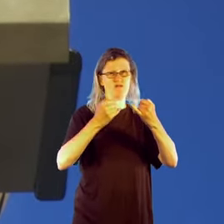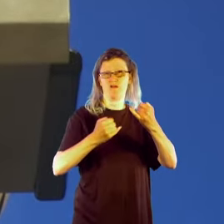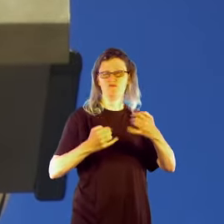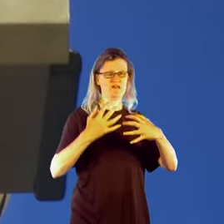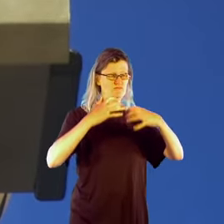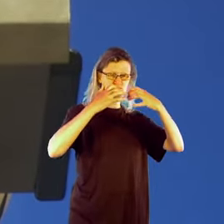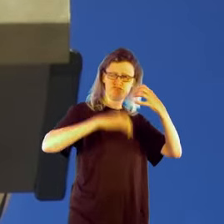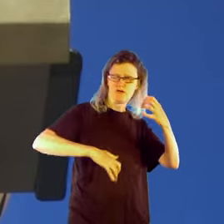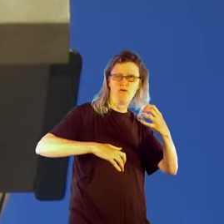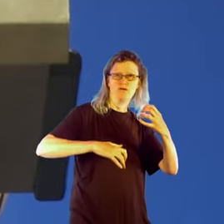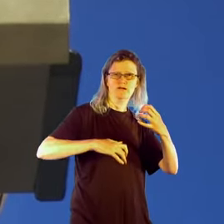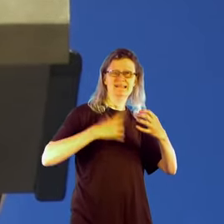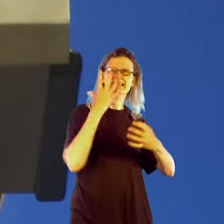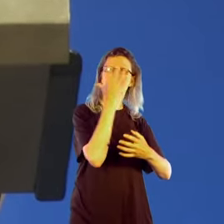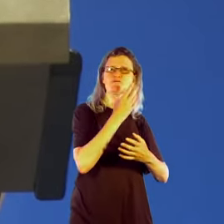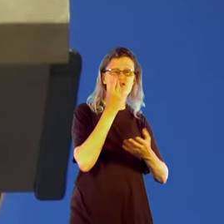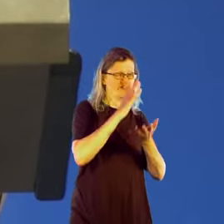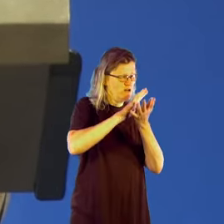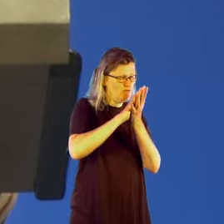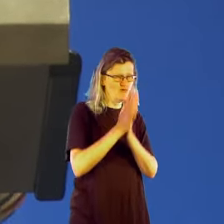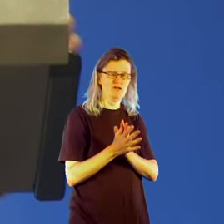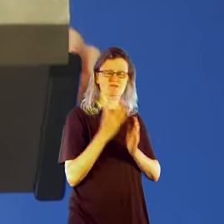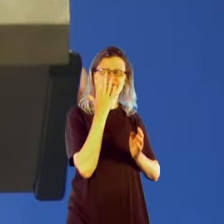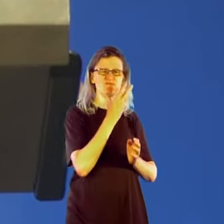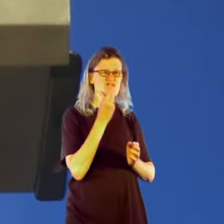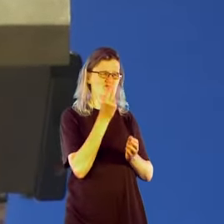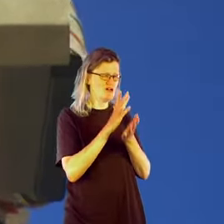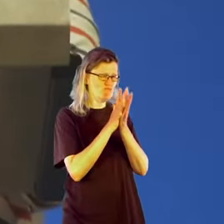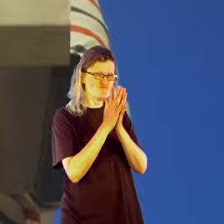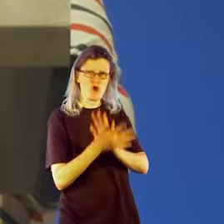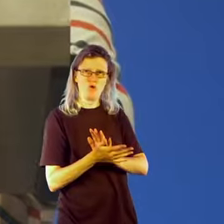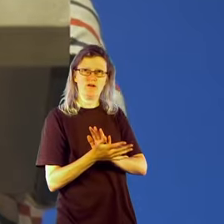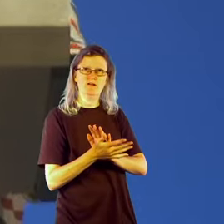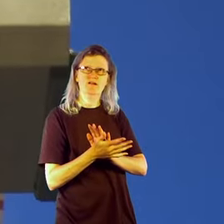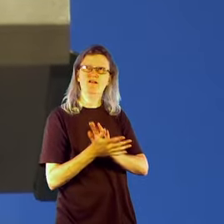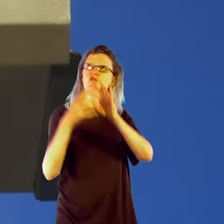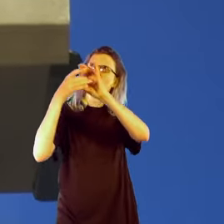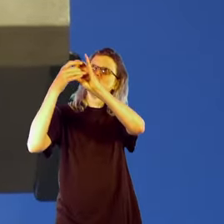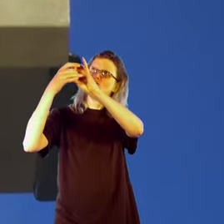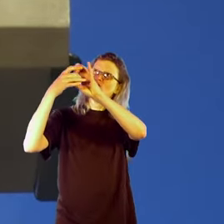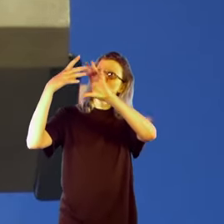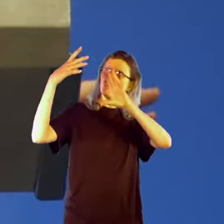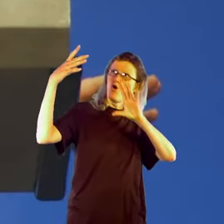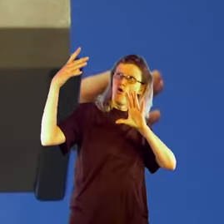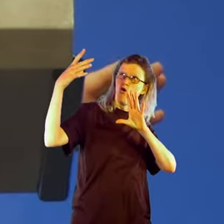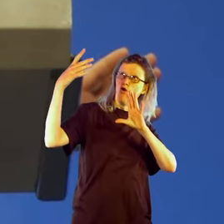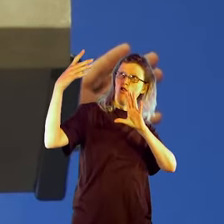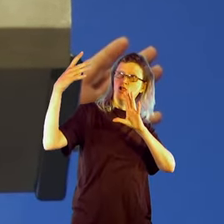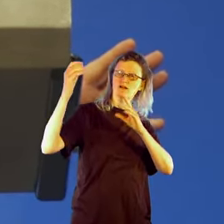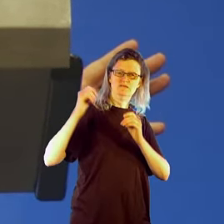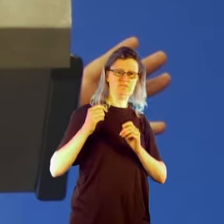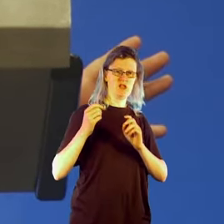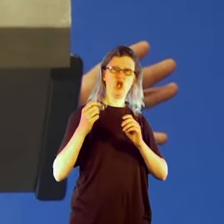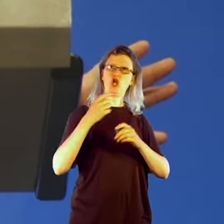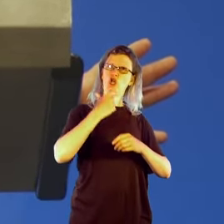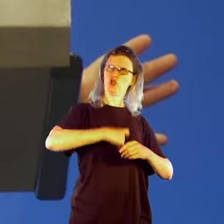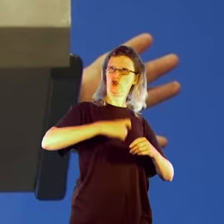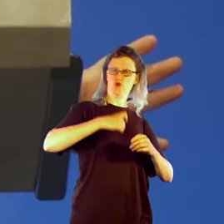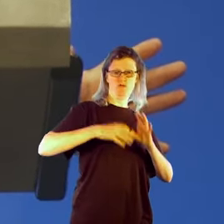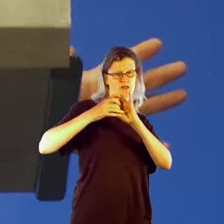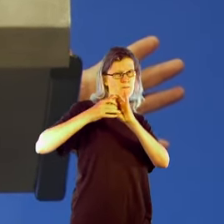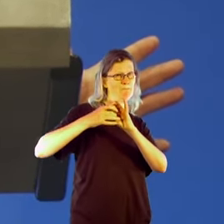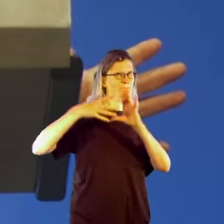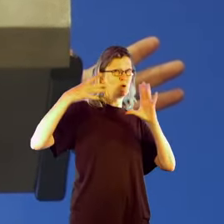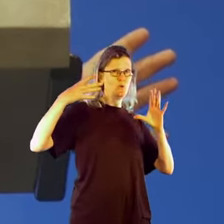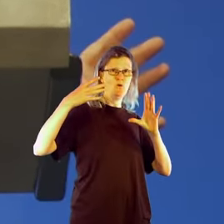broken spiritually. Since the fall, when humanity was first cut off from God, none of us have of